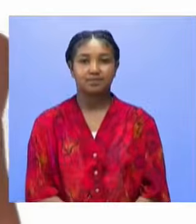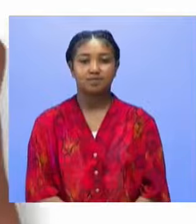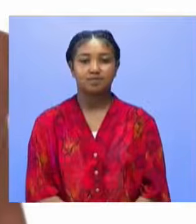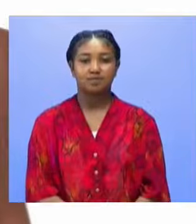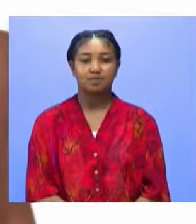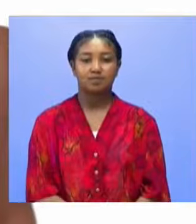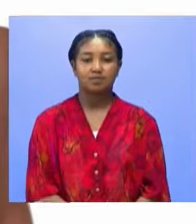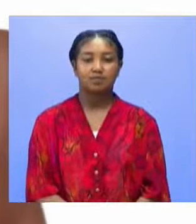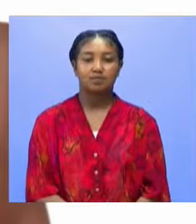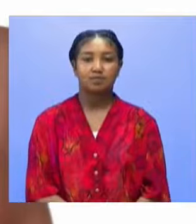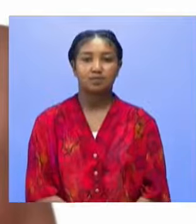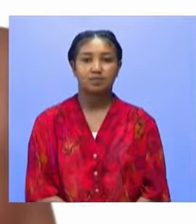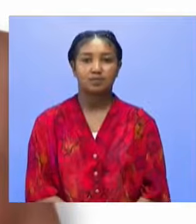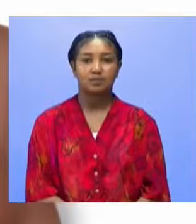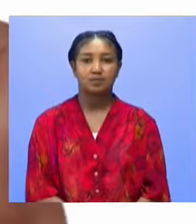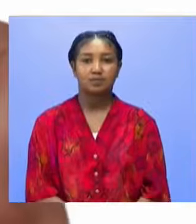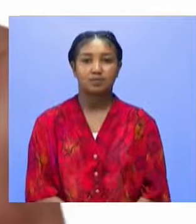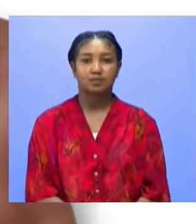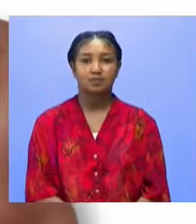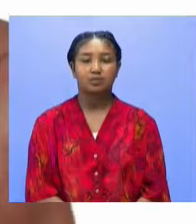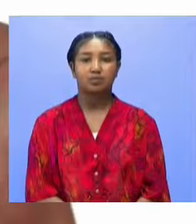In the past.